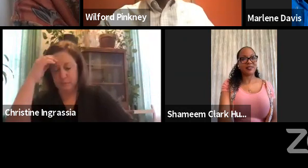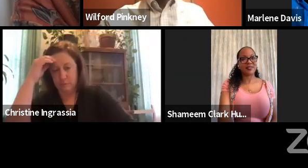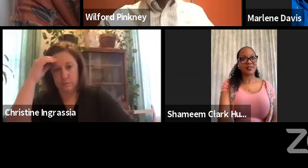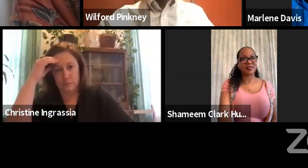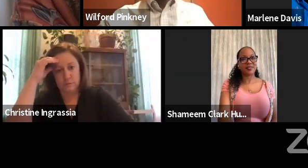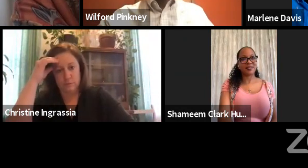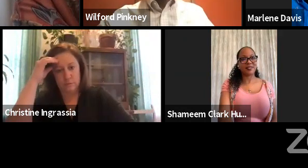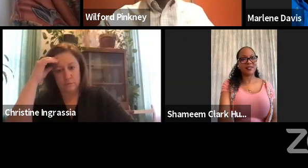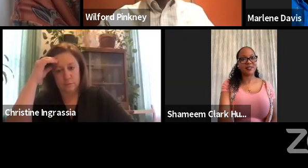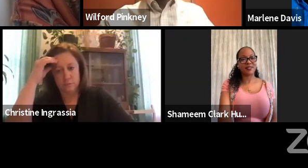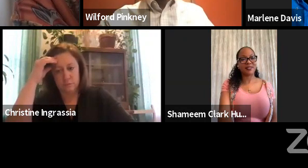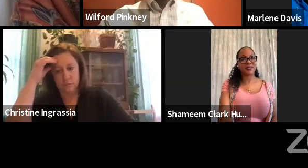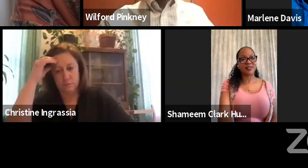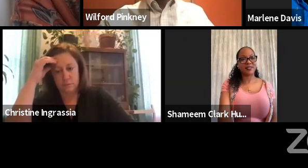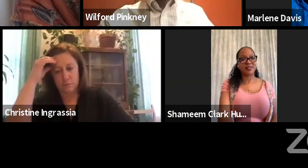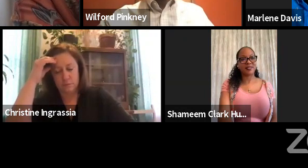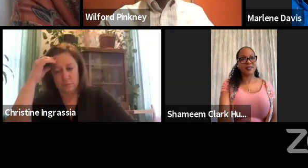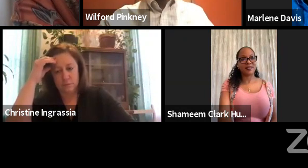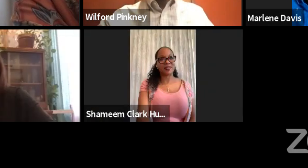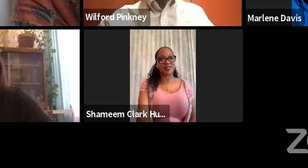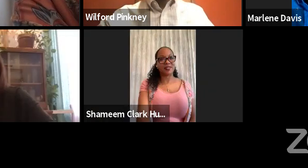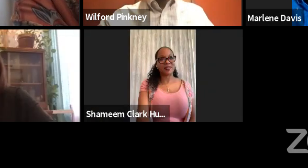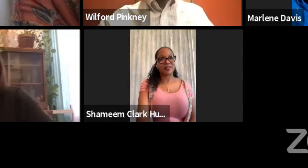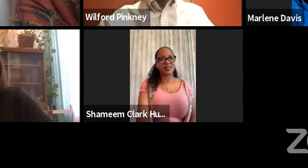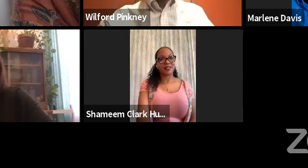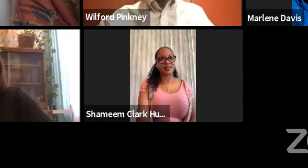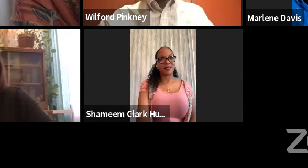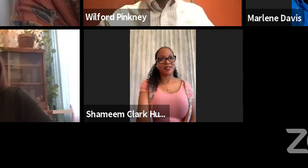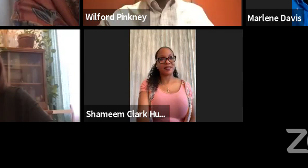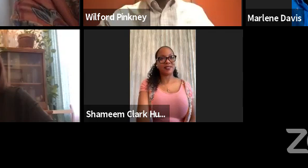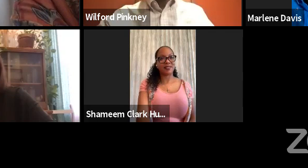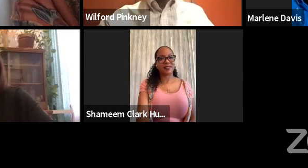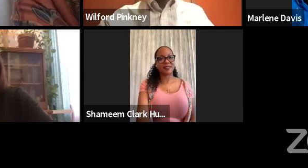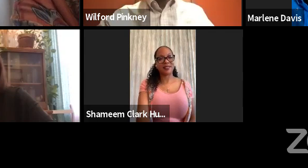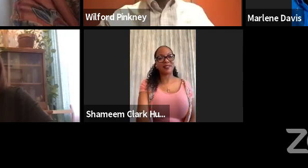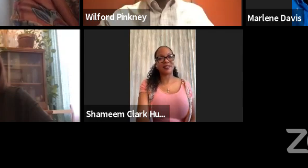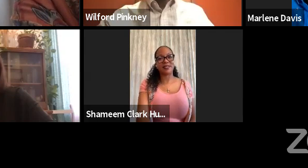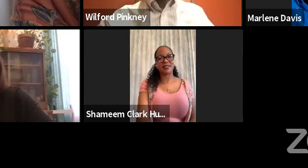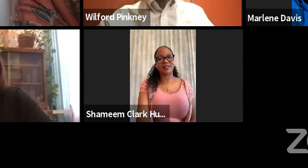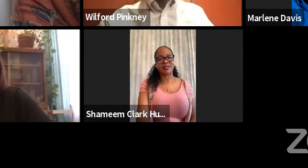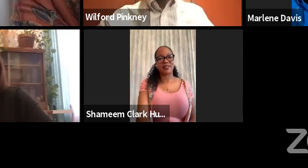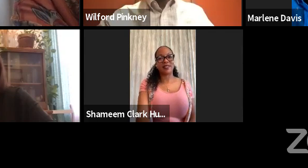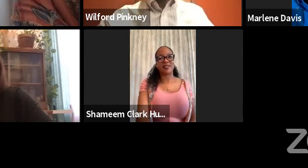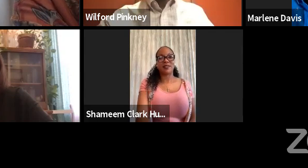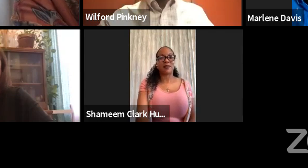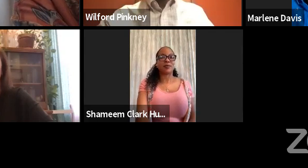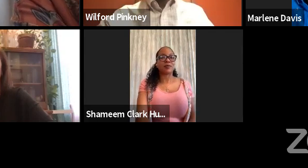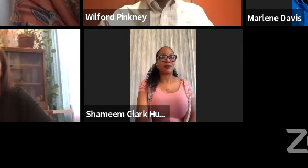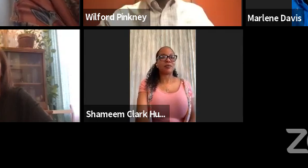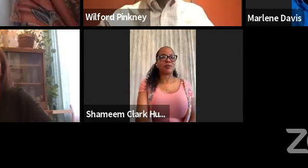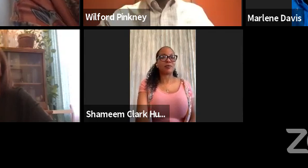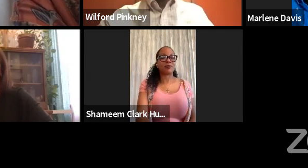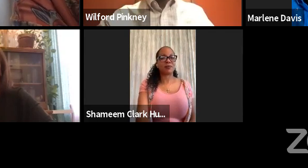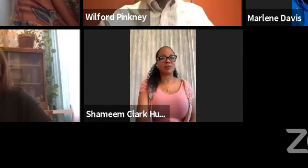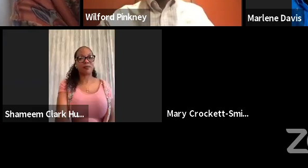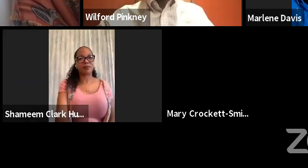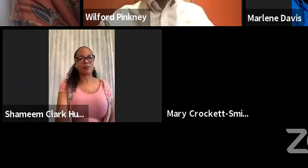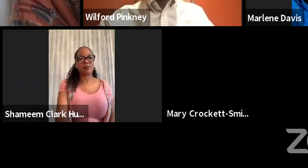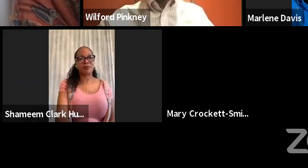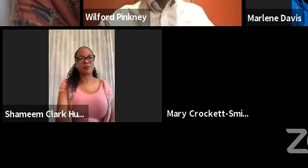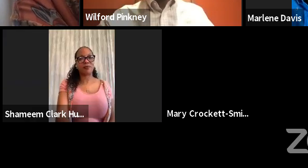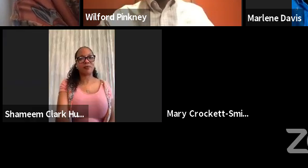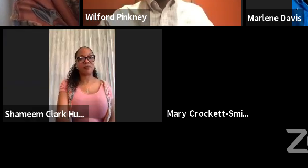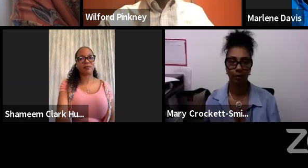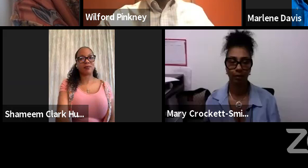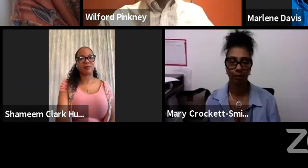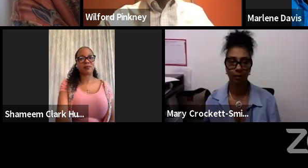It was good for us to get to have PPP funding available to us, but for those of us who are open or who have remained open, those funds